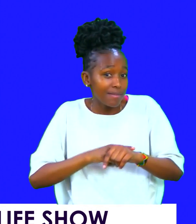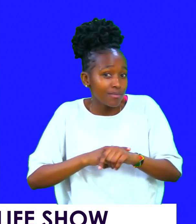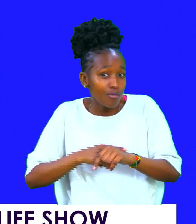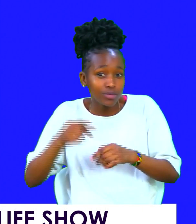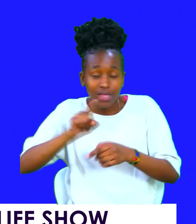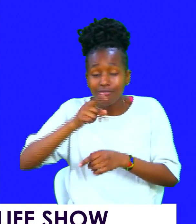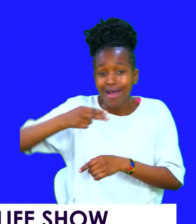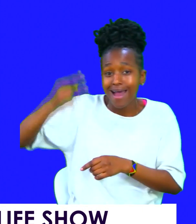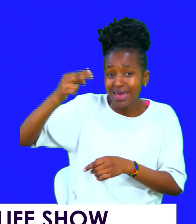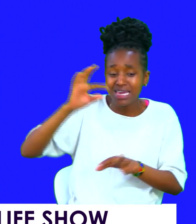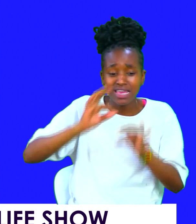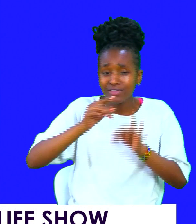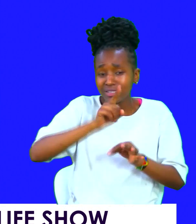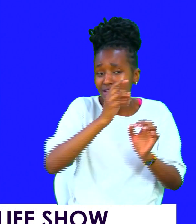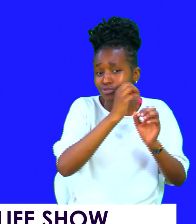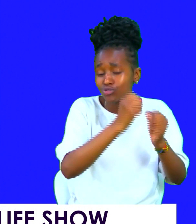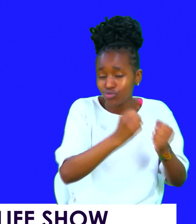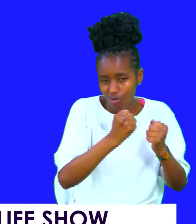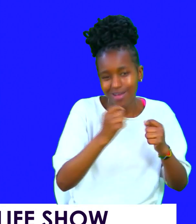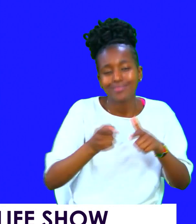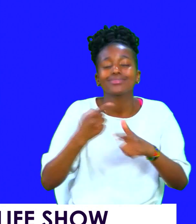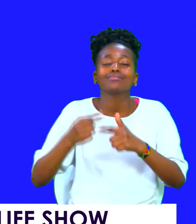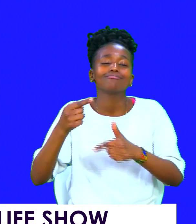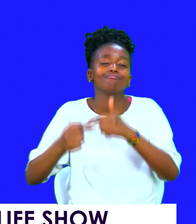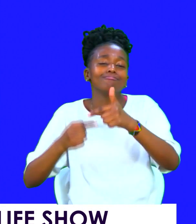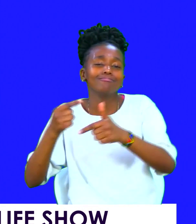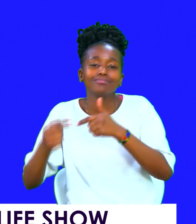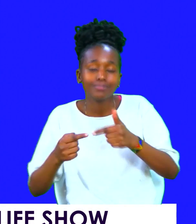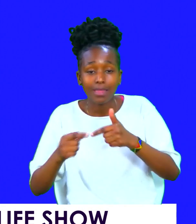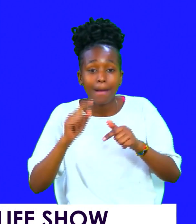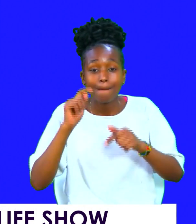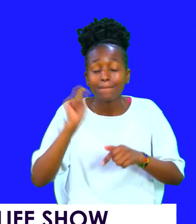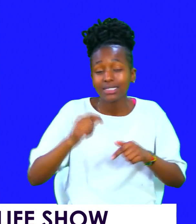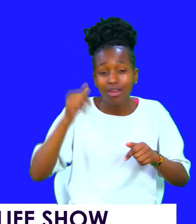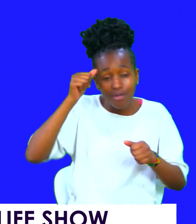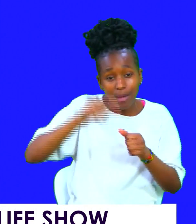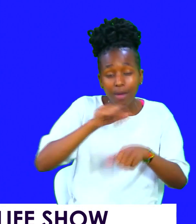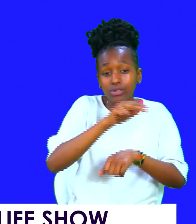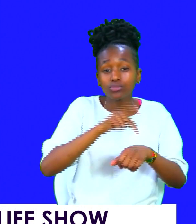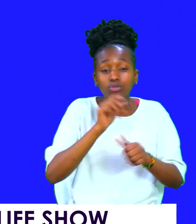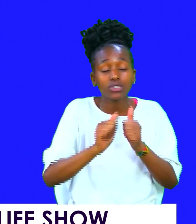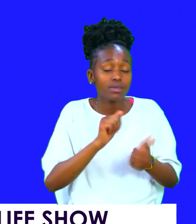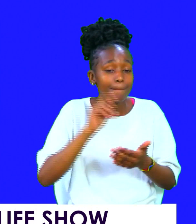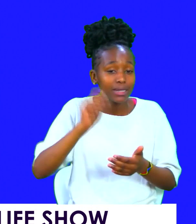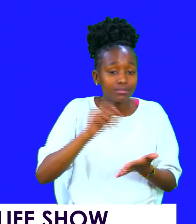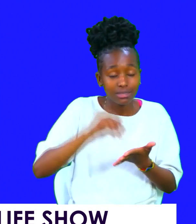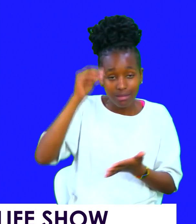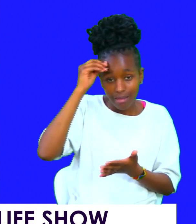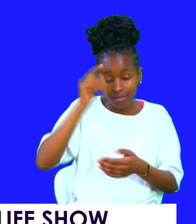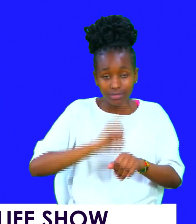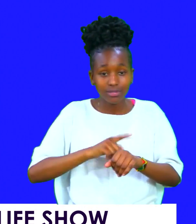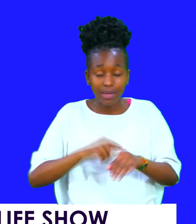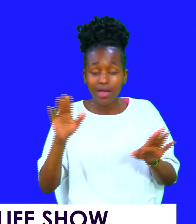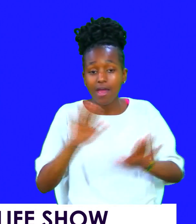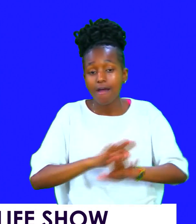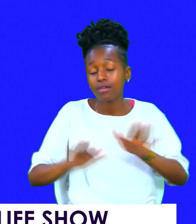last. There are principles that you need to learn in your times of adversity. When